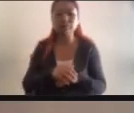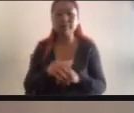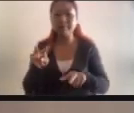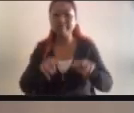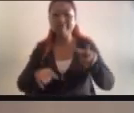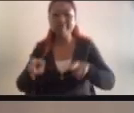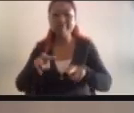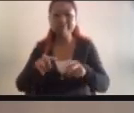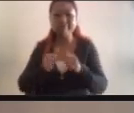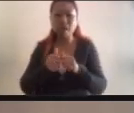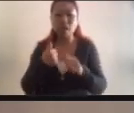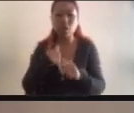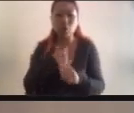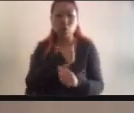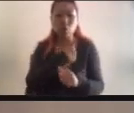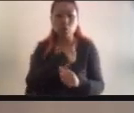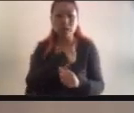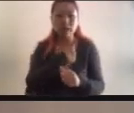have